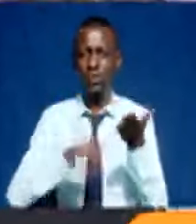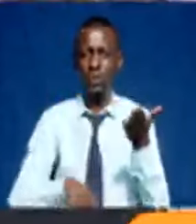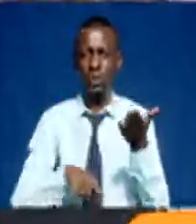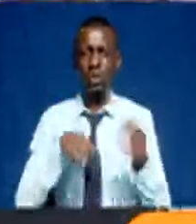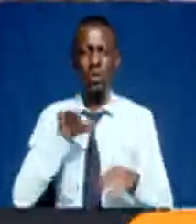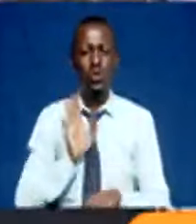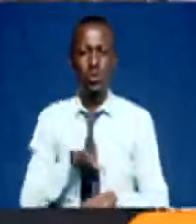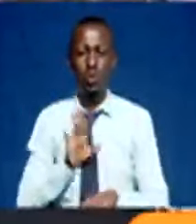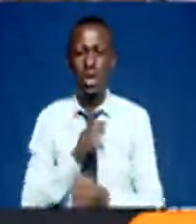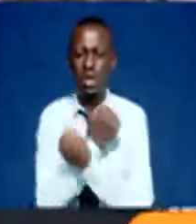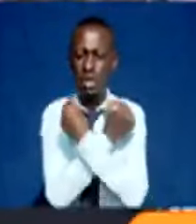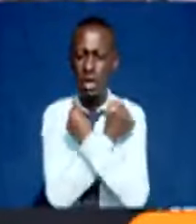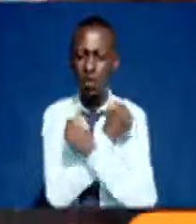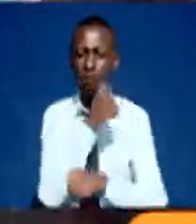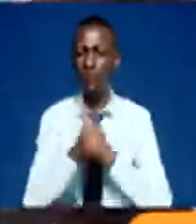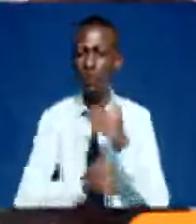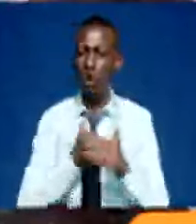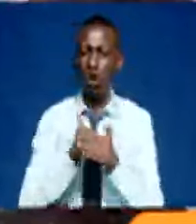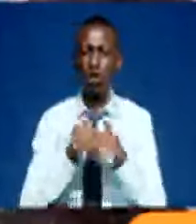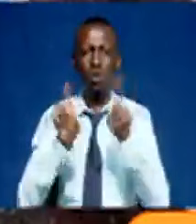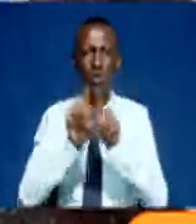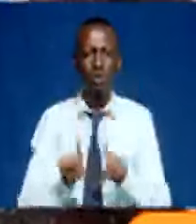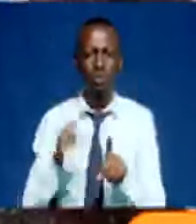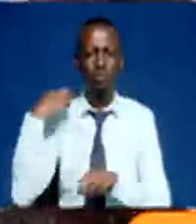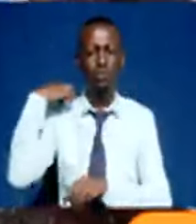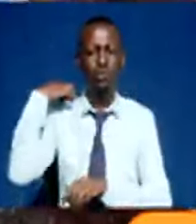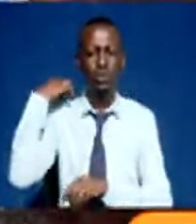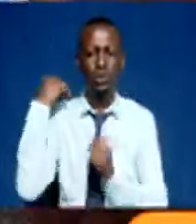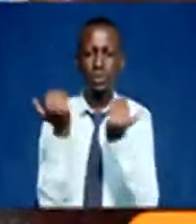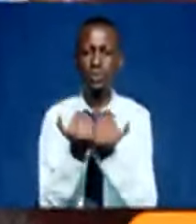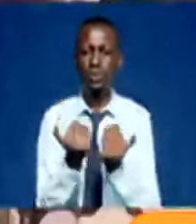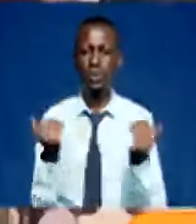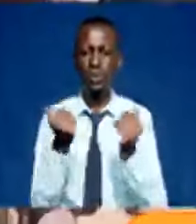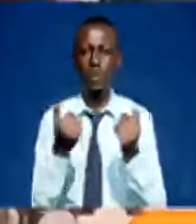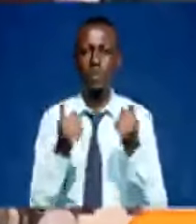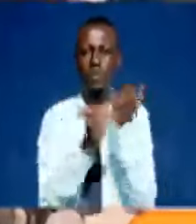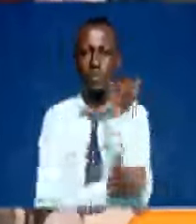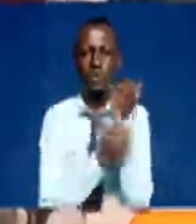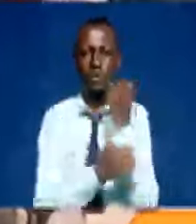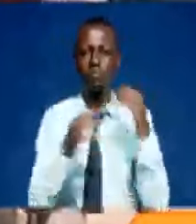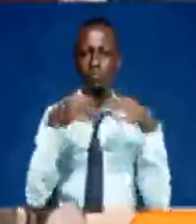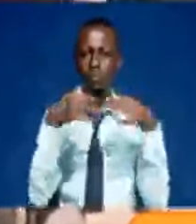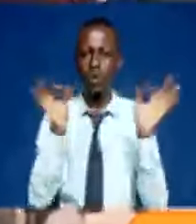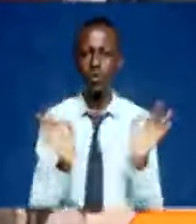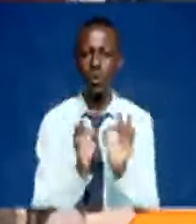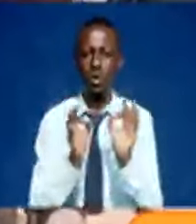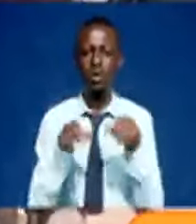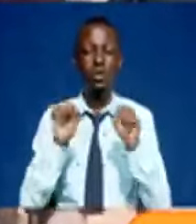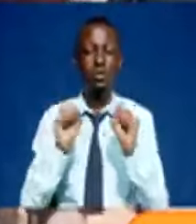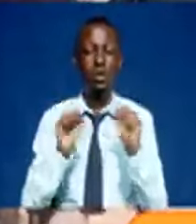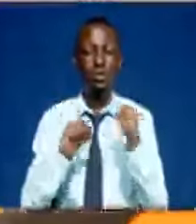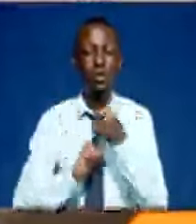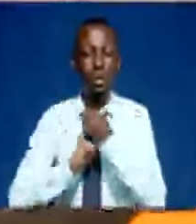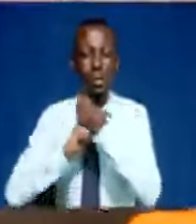mama aliyewapenda wote na aliyejitolea kuhakikisha kwamba watoto wanaotoka familia zisizojiweza wamepata